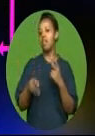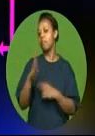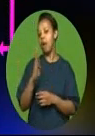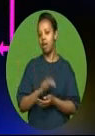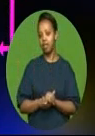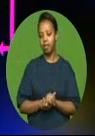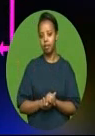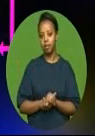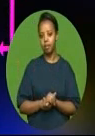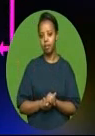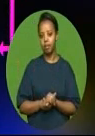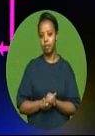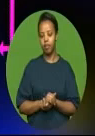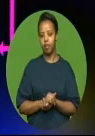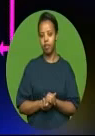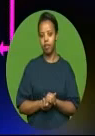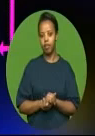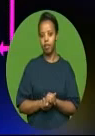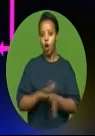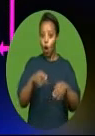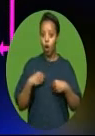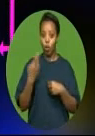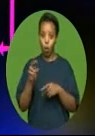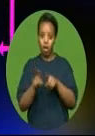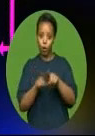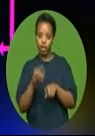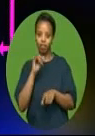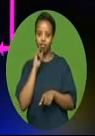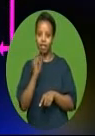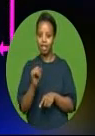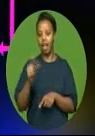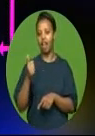banks. Honor or negotiate is the next step.